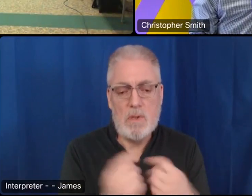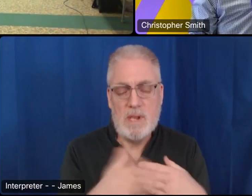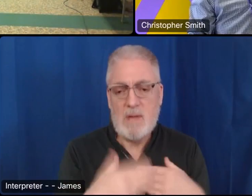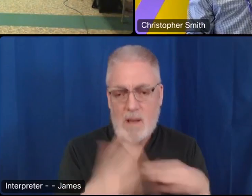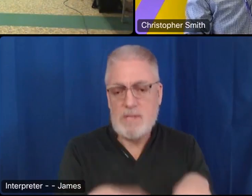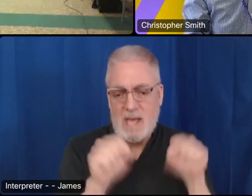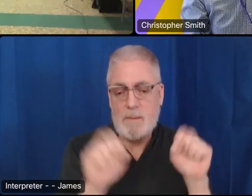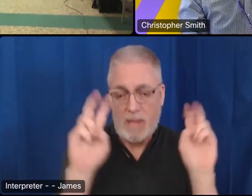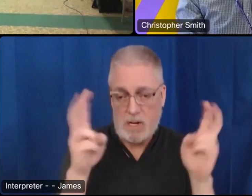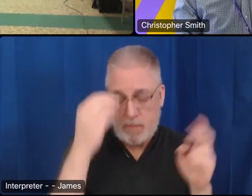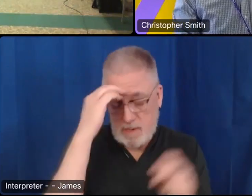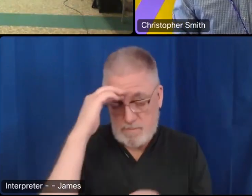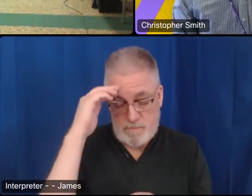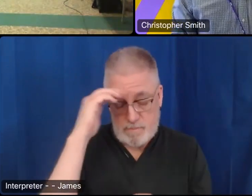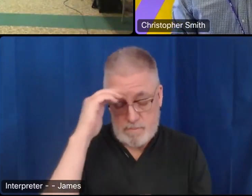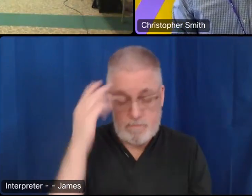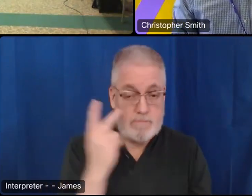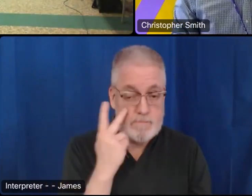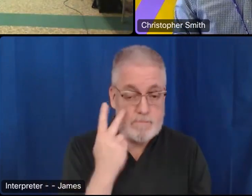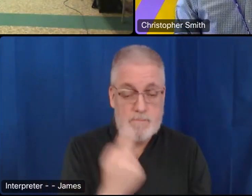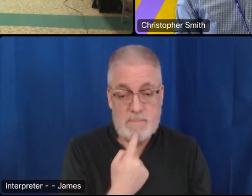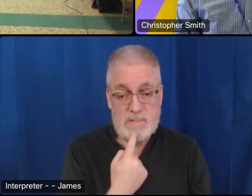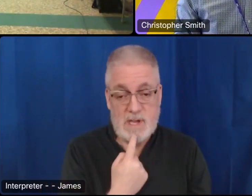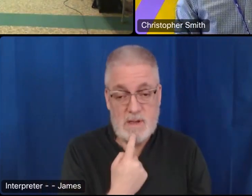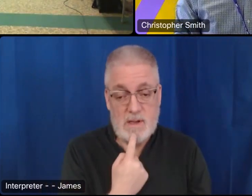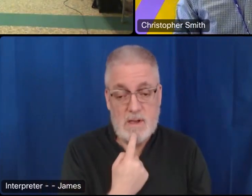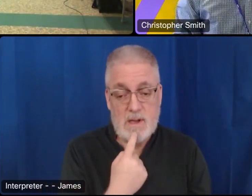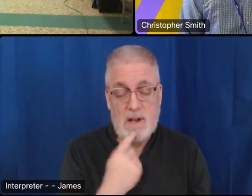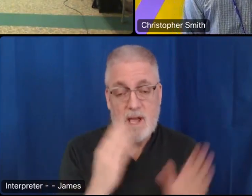the information, we could definitely do better about